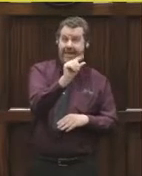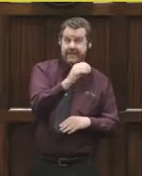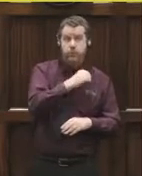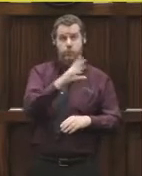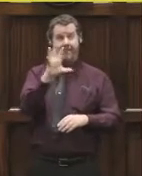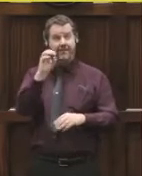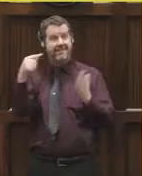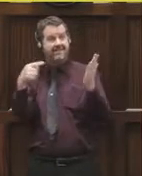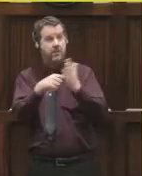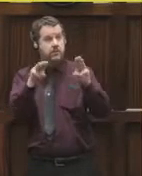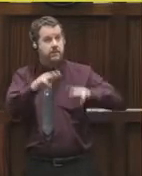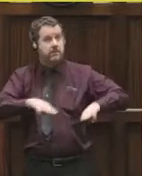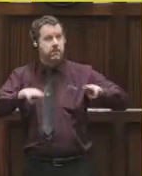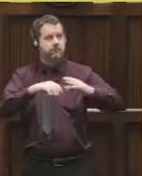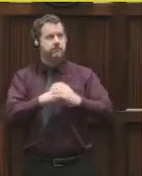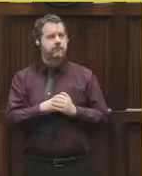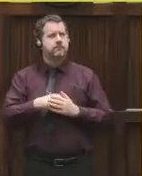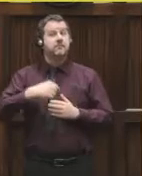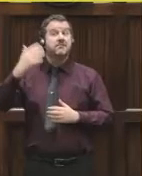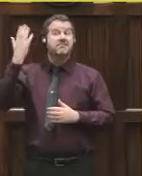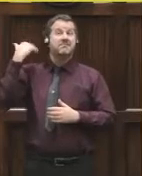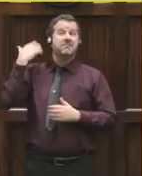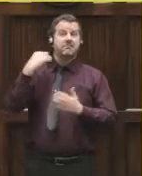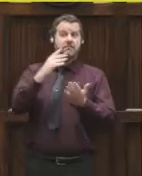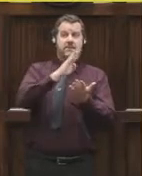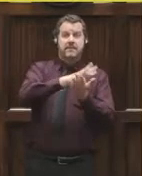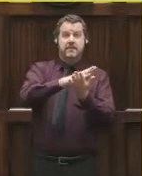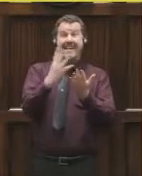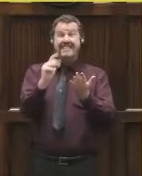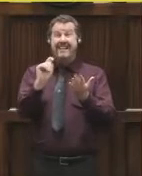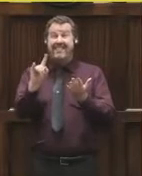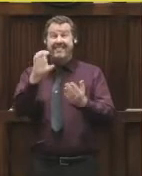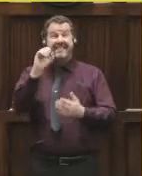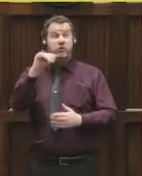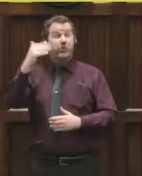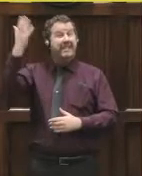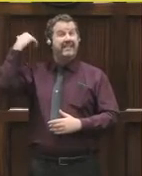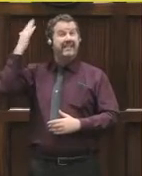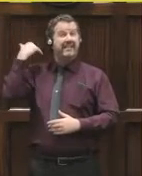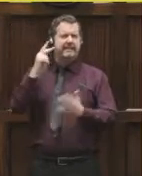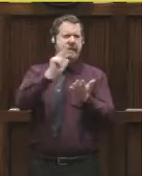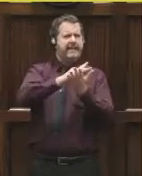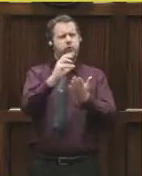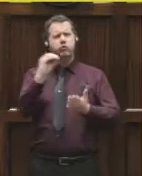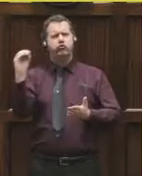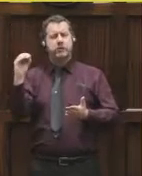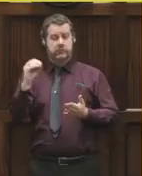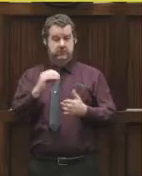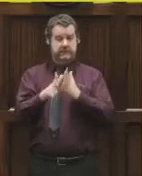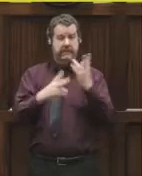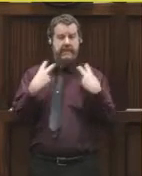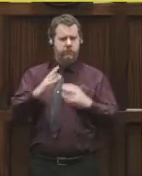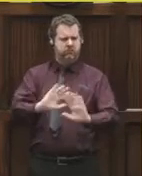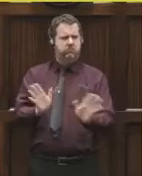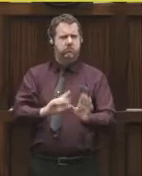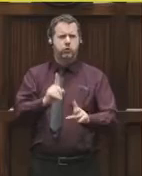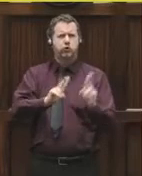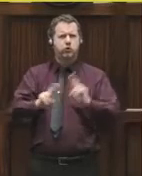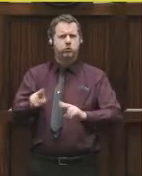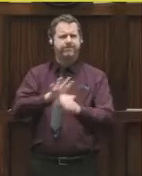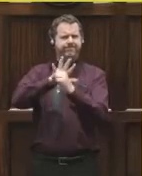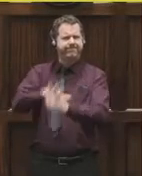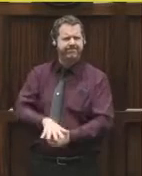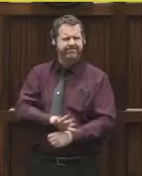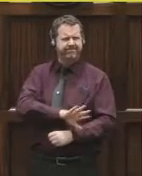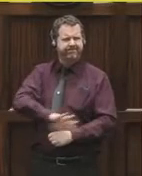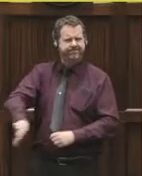There was a dominant view in the 19th century that sign language should be discouraged. The belief was